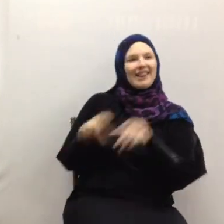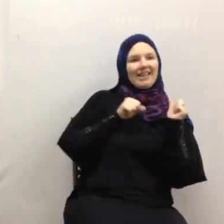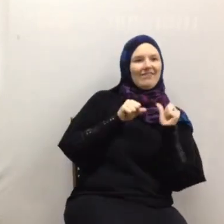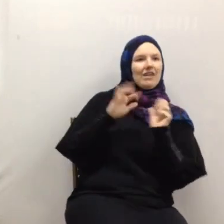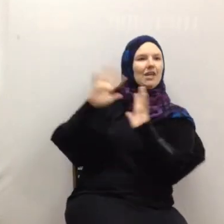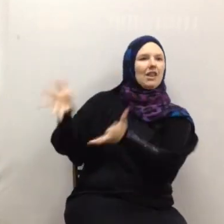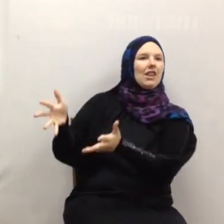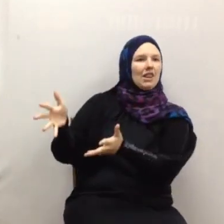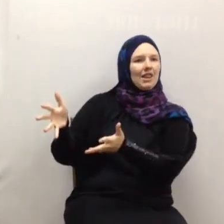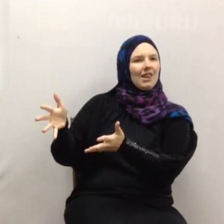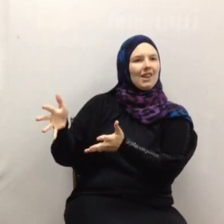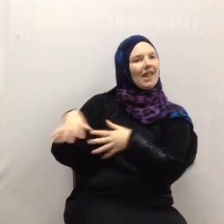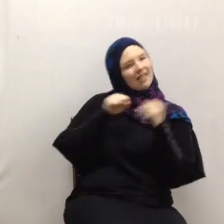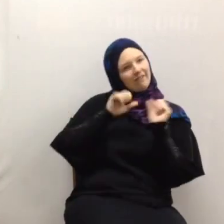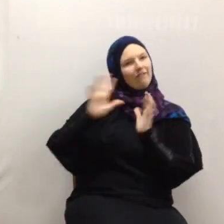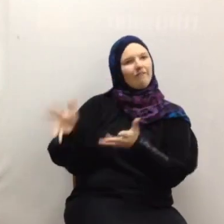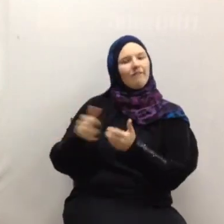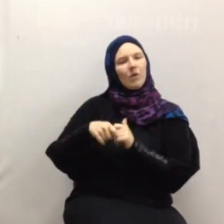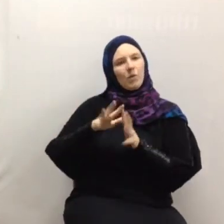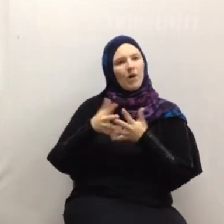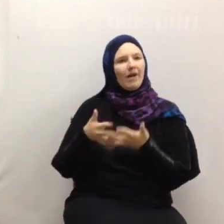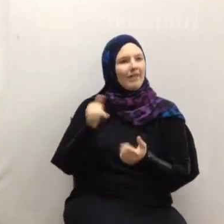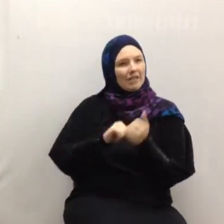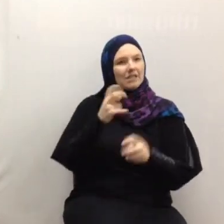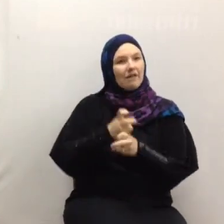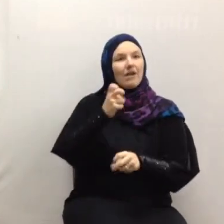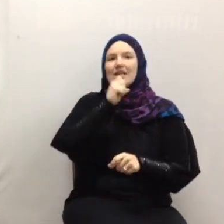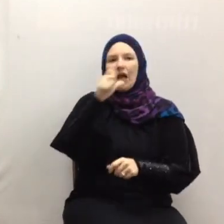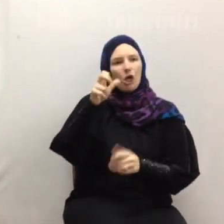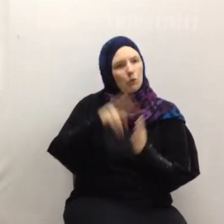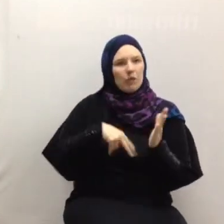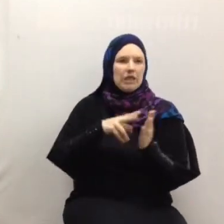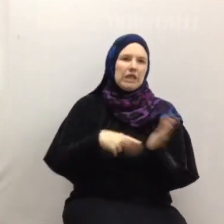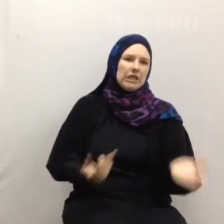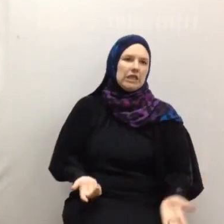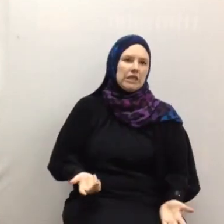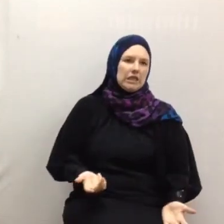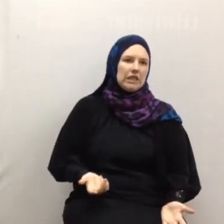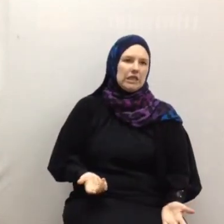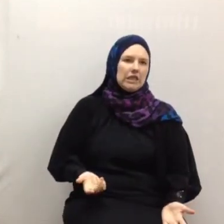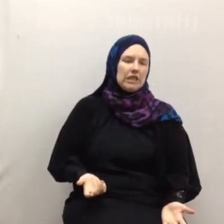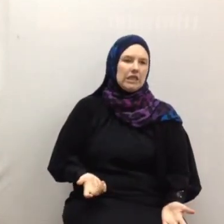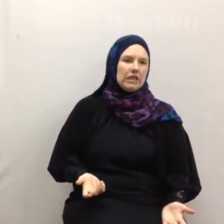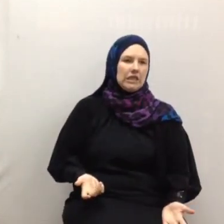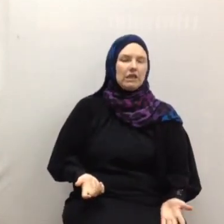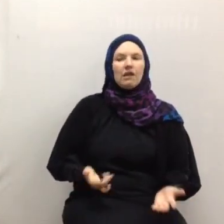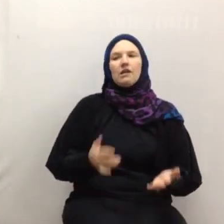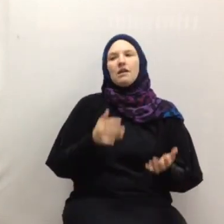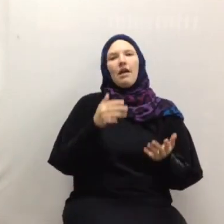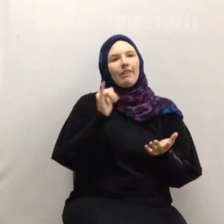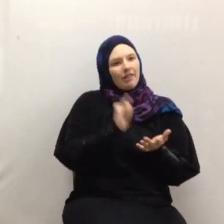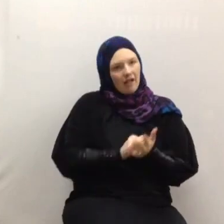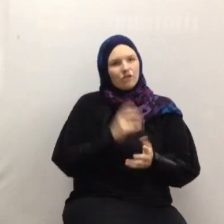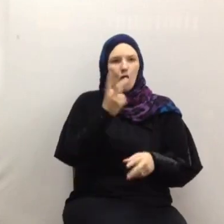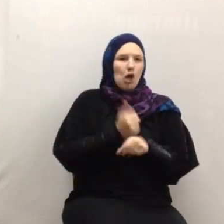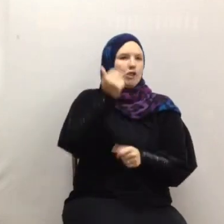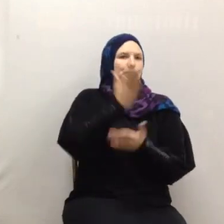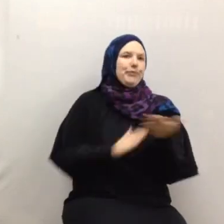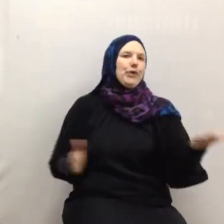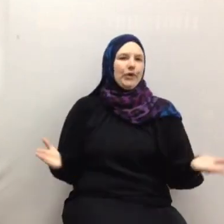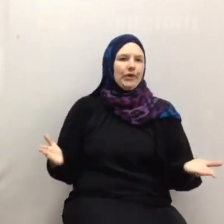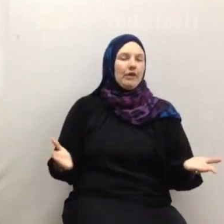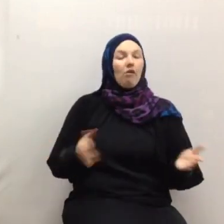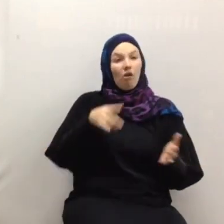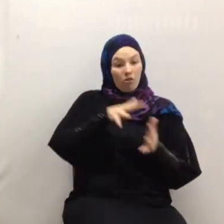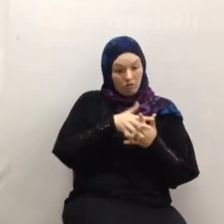Deserting the Quran, not reading the Quran. So much so that Allah tells us in the Quran that the